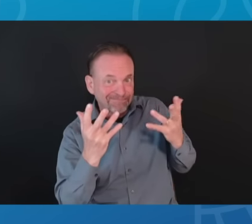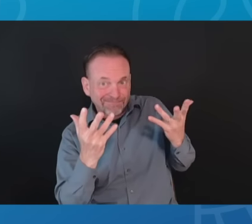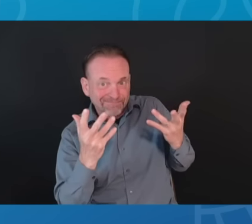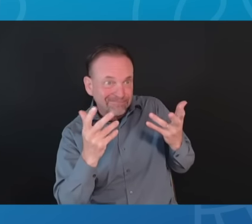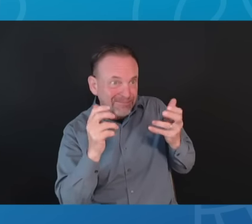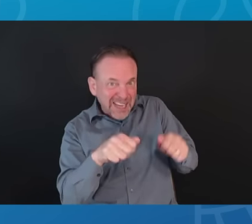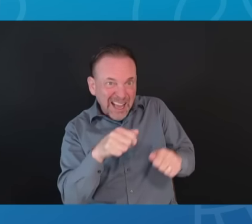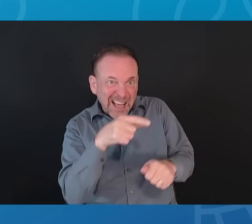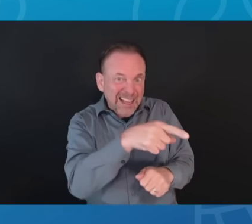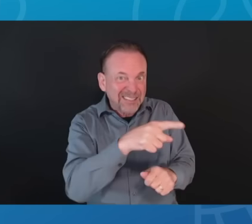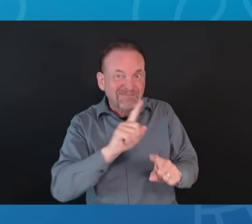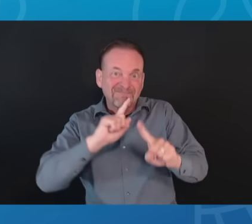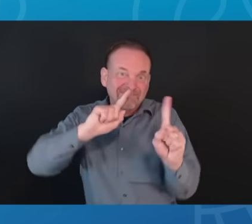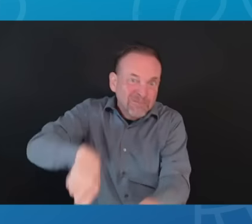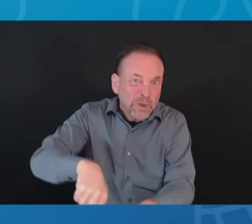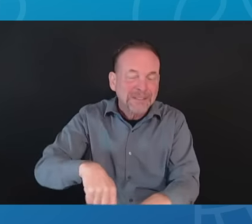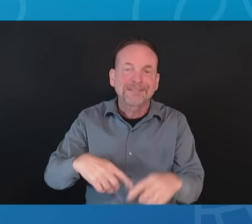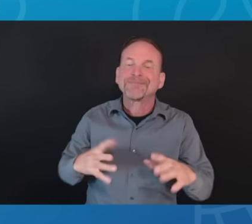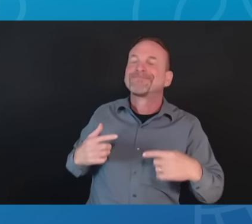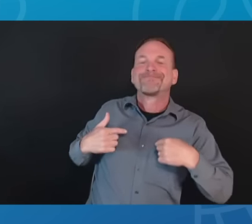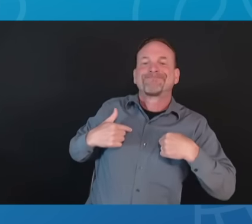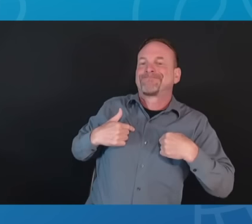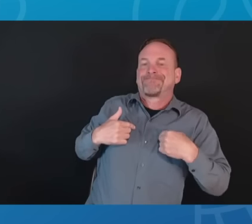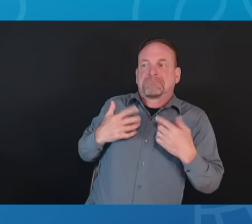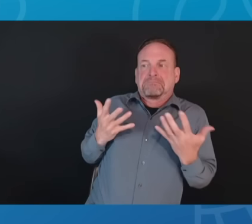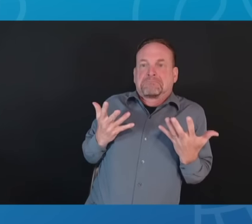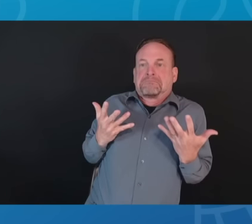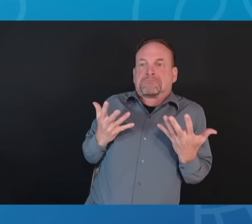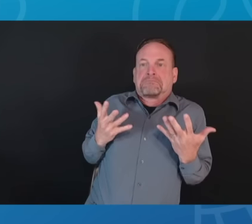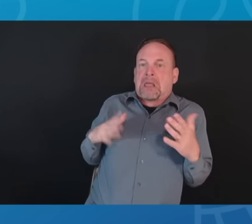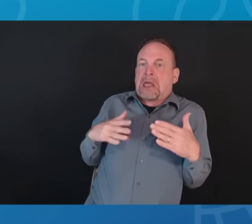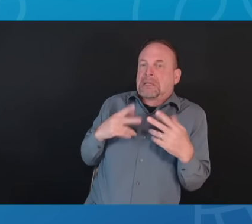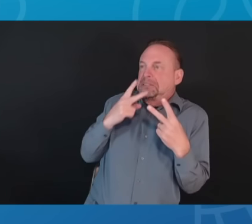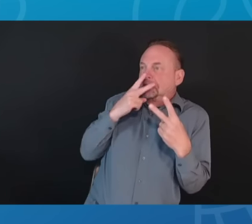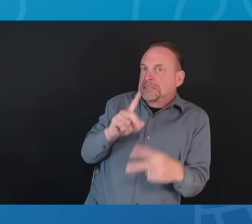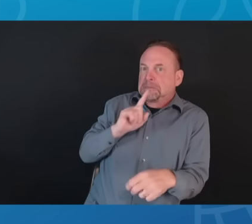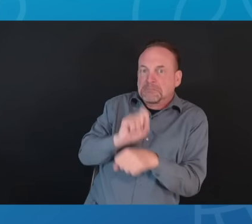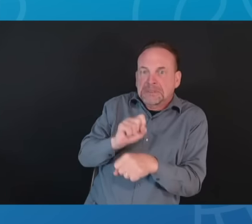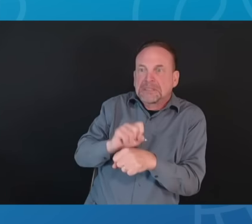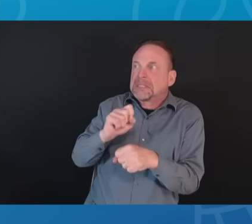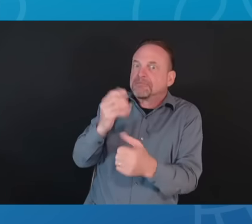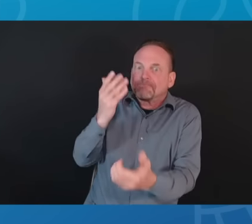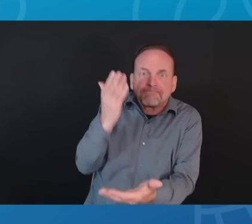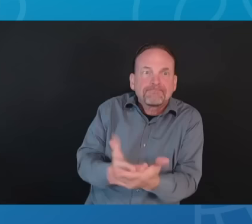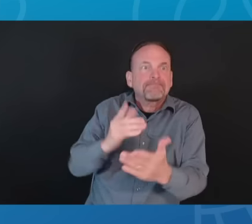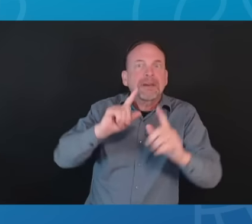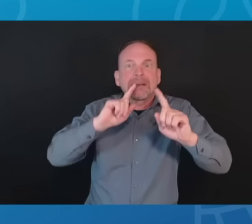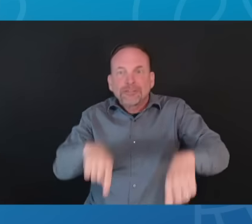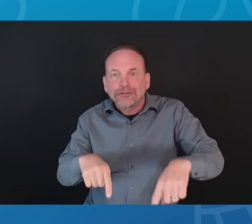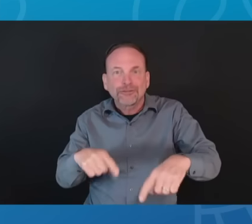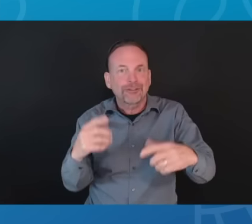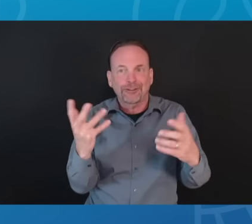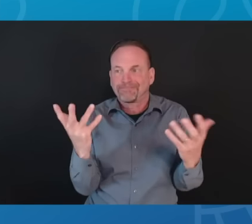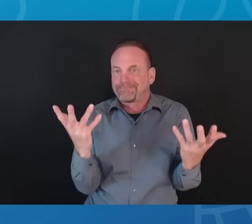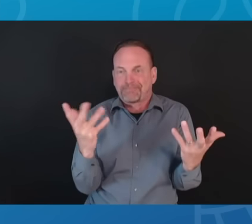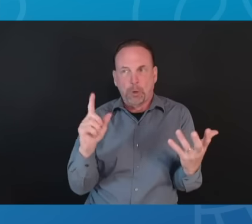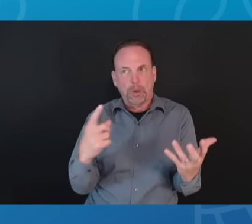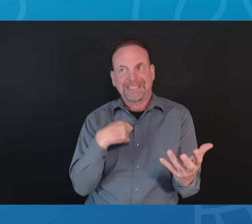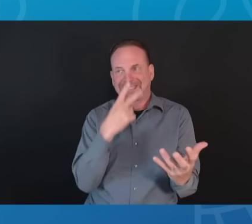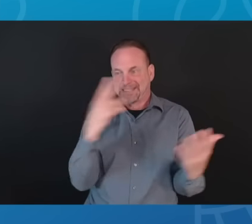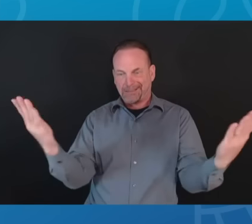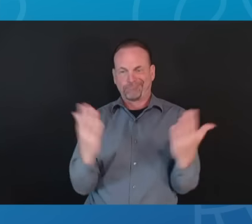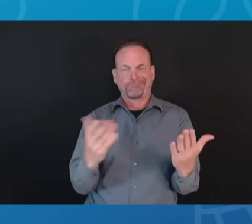reports that conflict that information. We don't have any independent information of our own to offer. Thank you. Alex, and then we'll go to you. To sum up